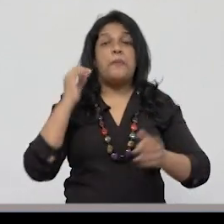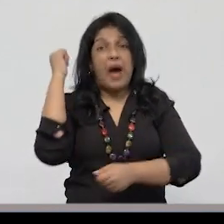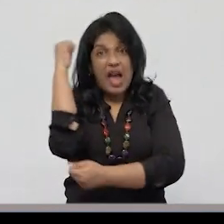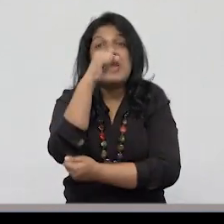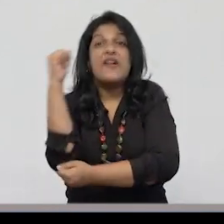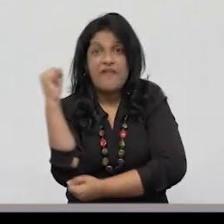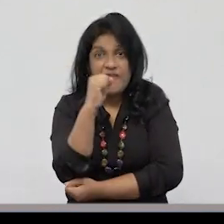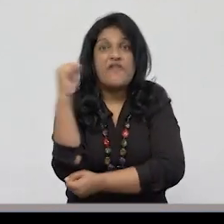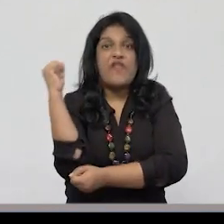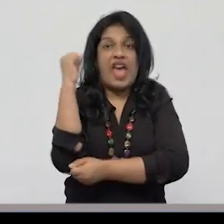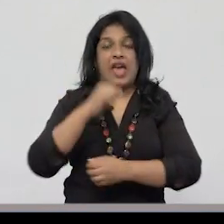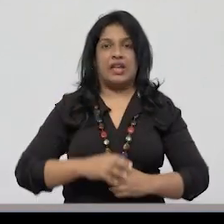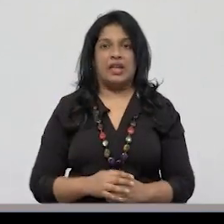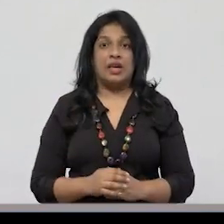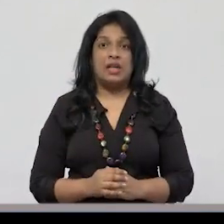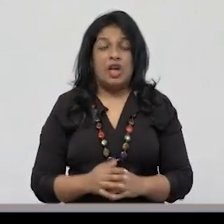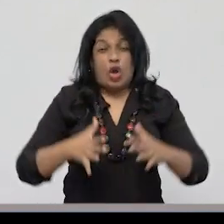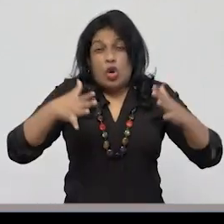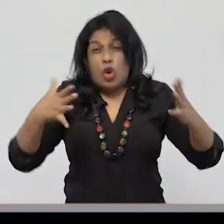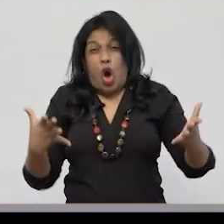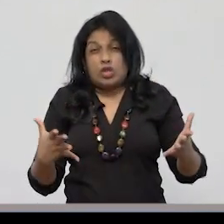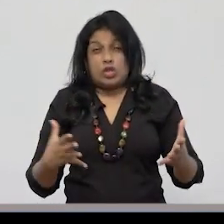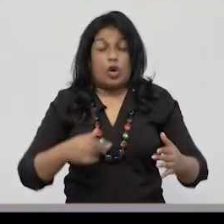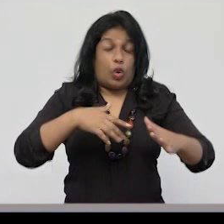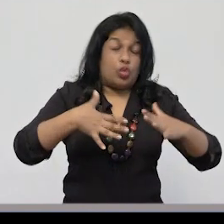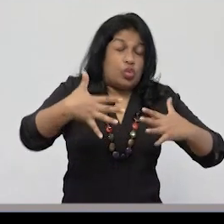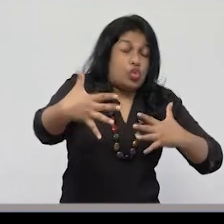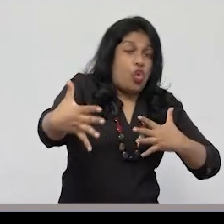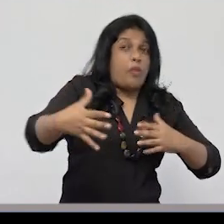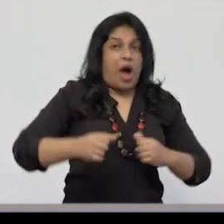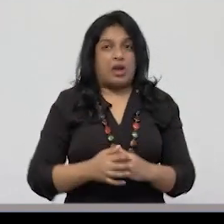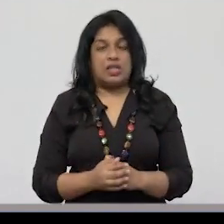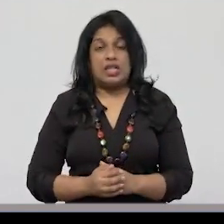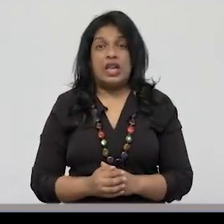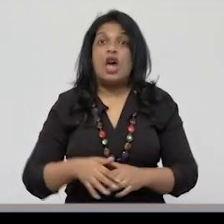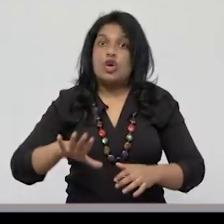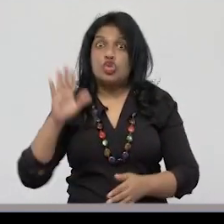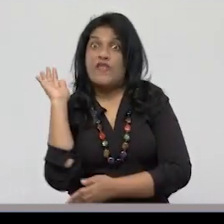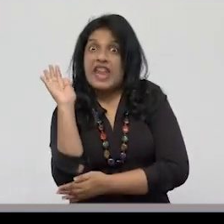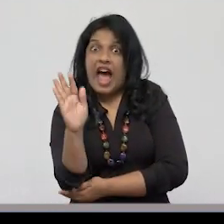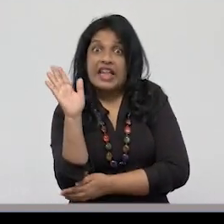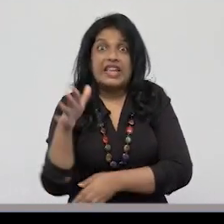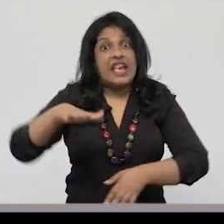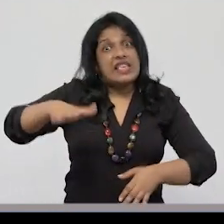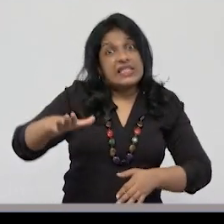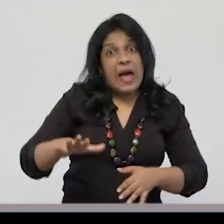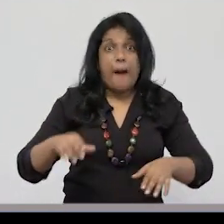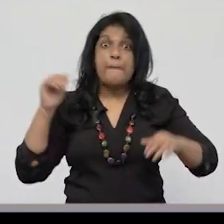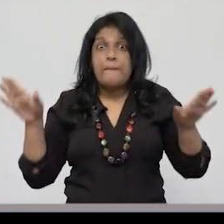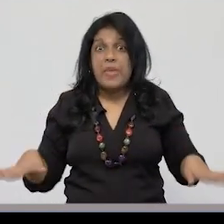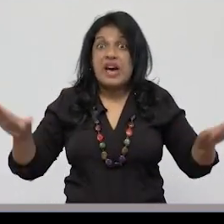1-ton truck." He said, "So I have to keep half of them in the air all the time."